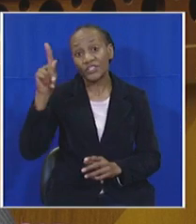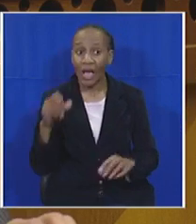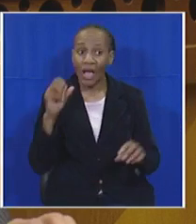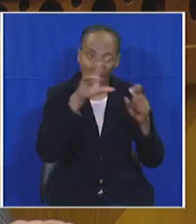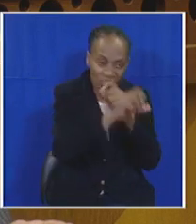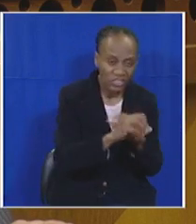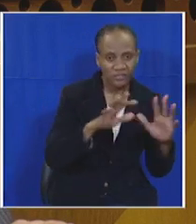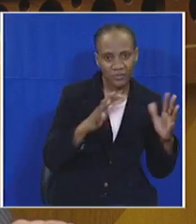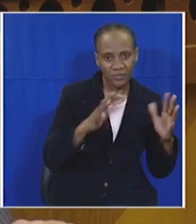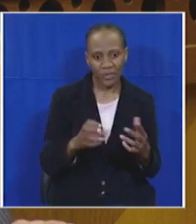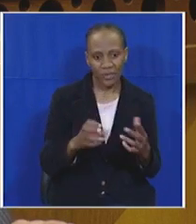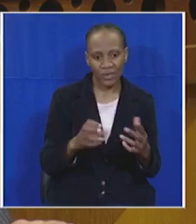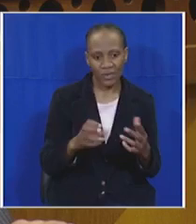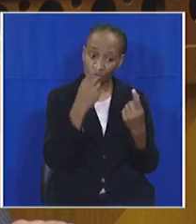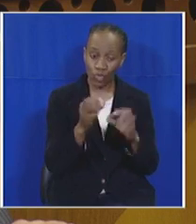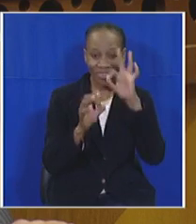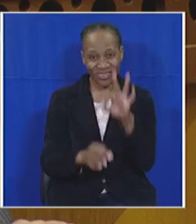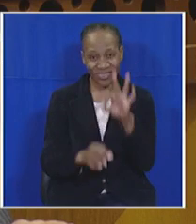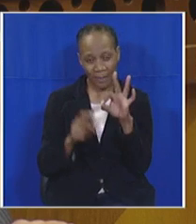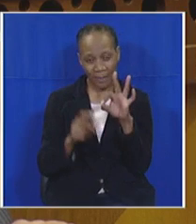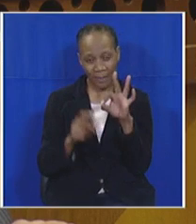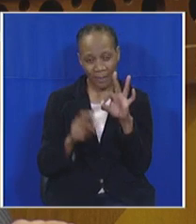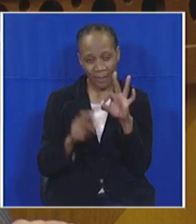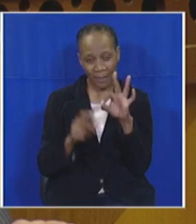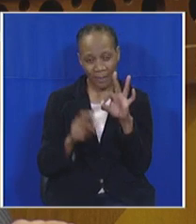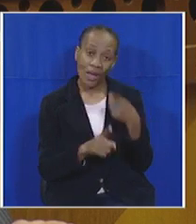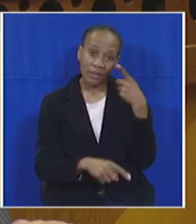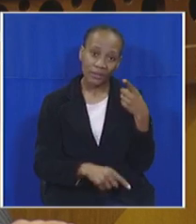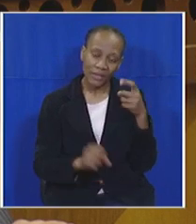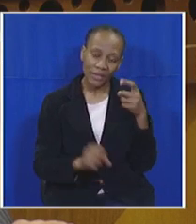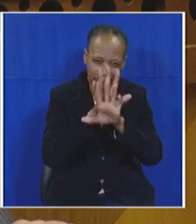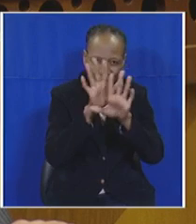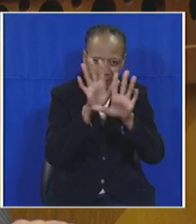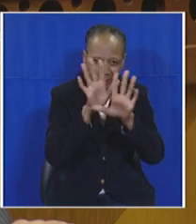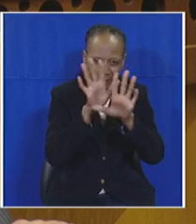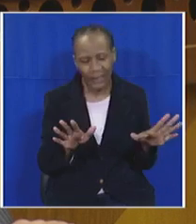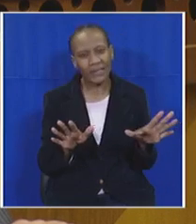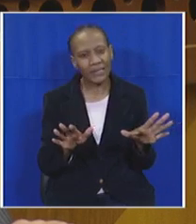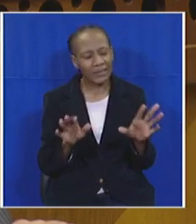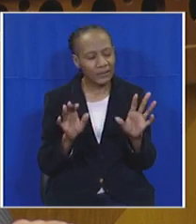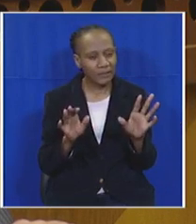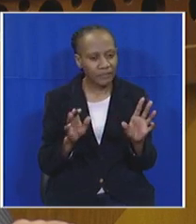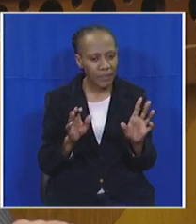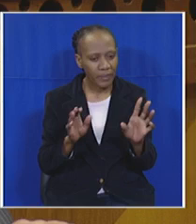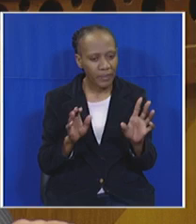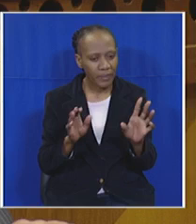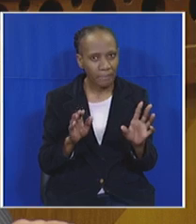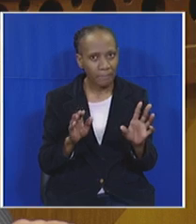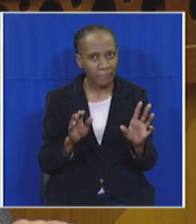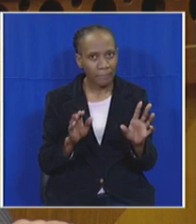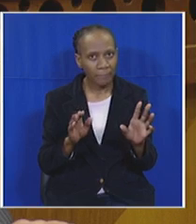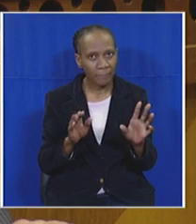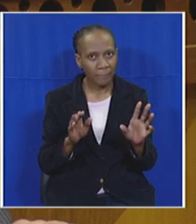the country must do three things. One, we must clarify and relentlessly pursue a national vision